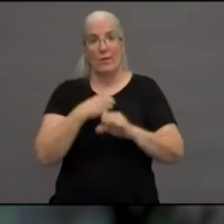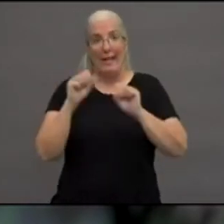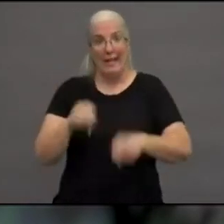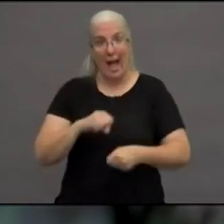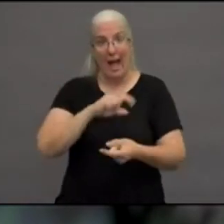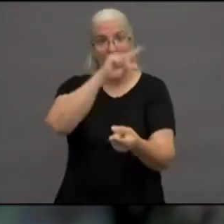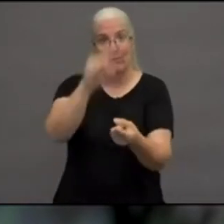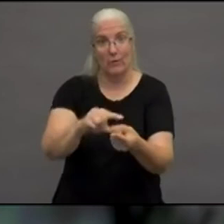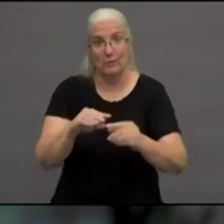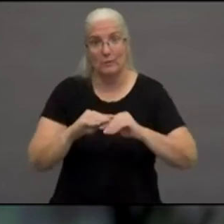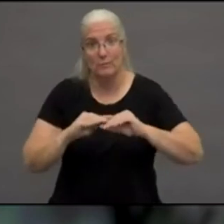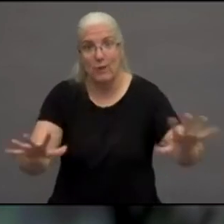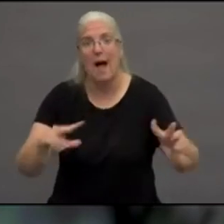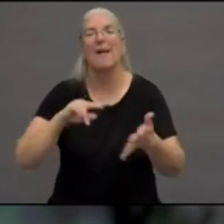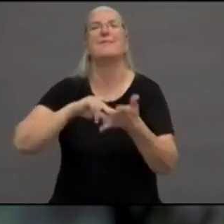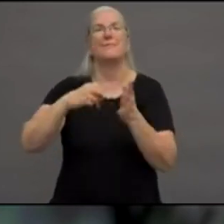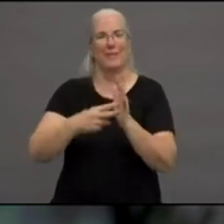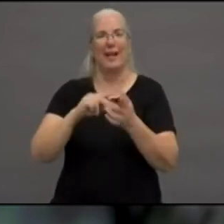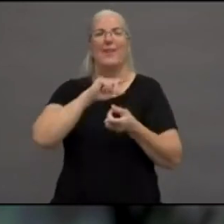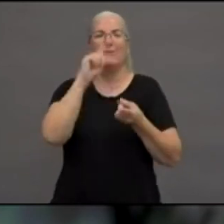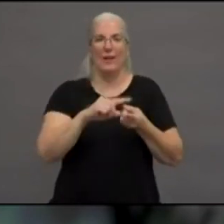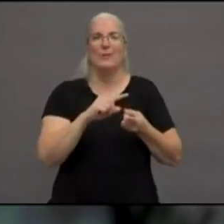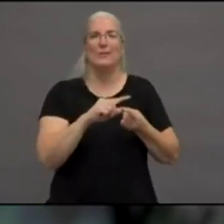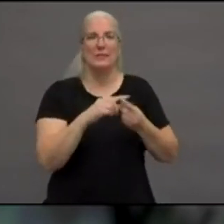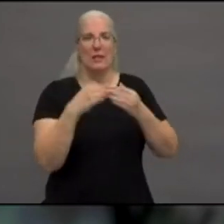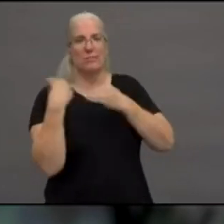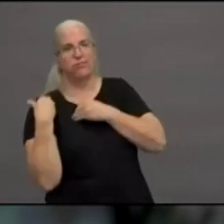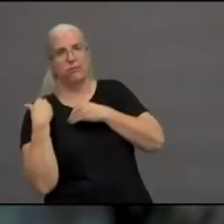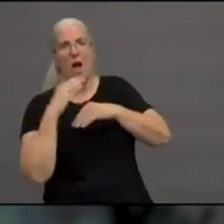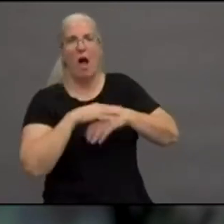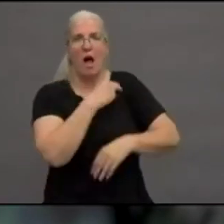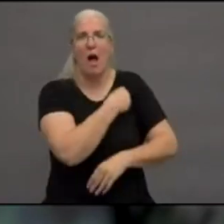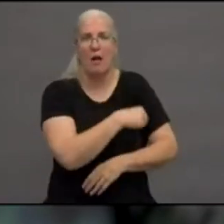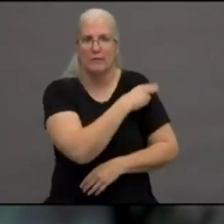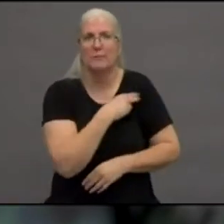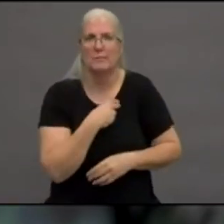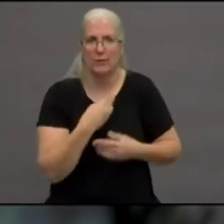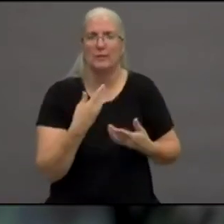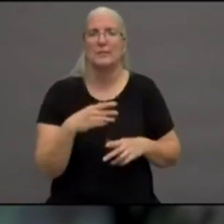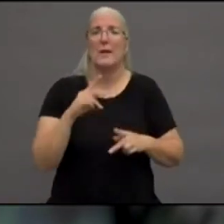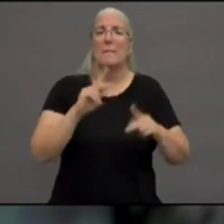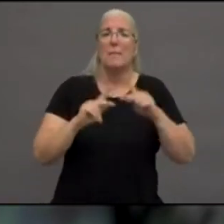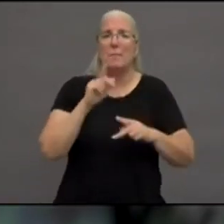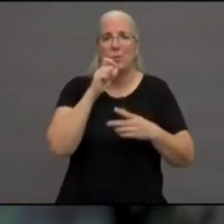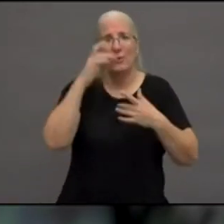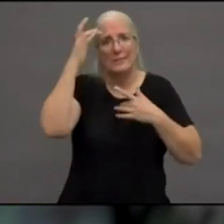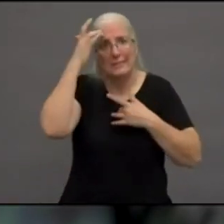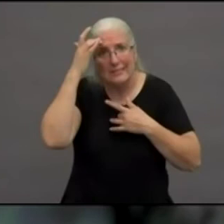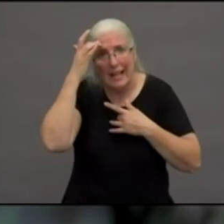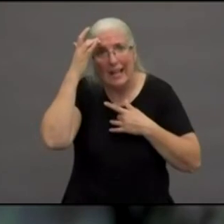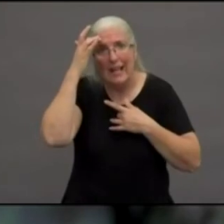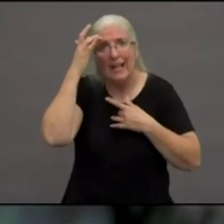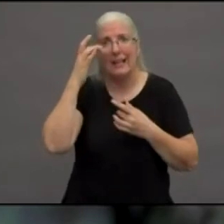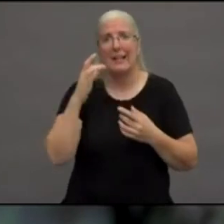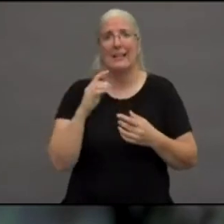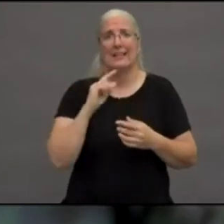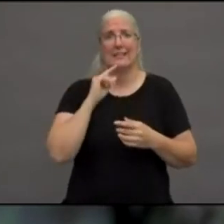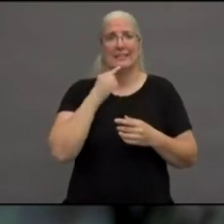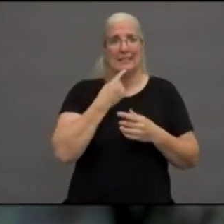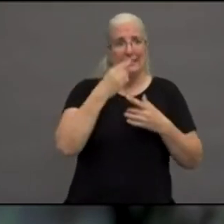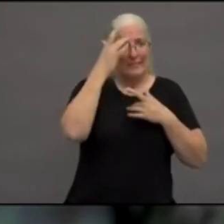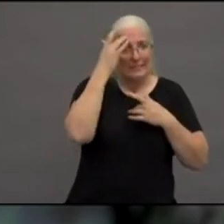hospitalizations, our patients that potentially could fall ill, critically ill, or even pass